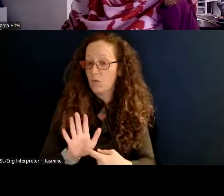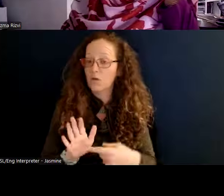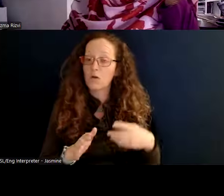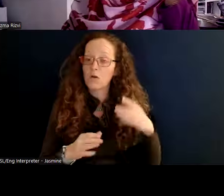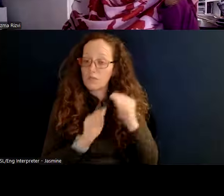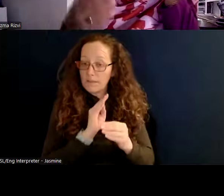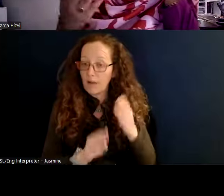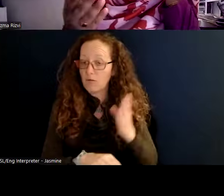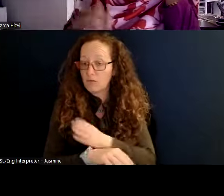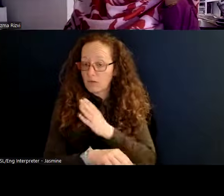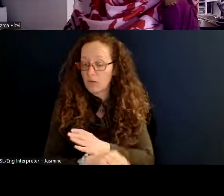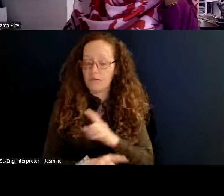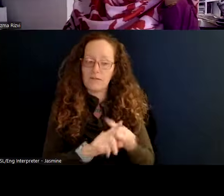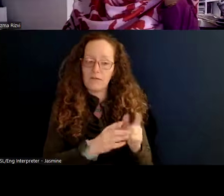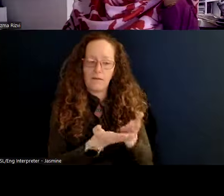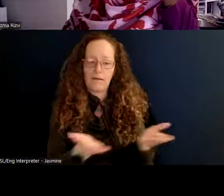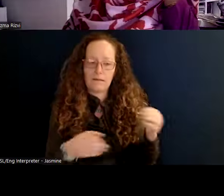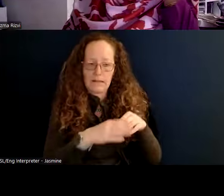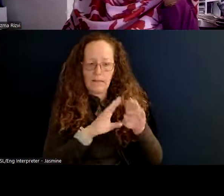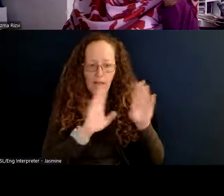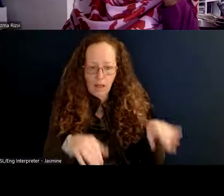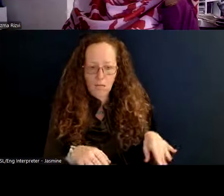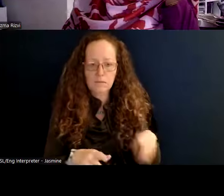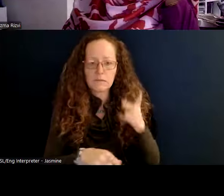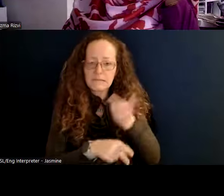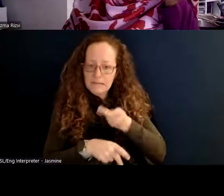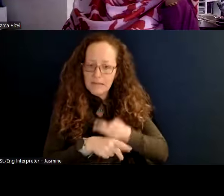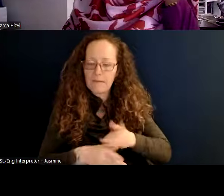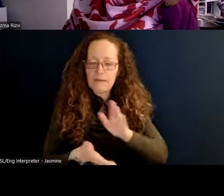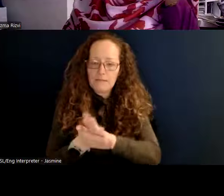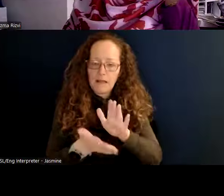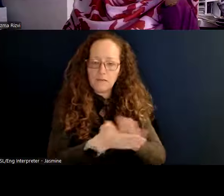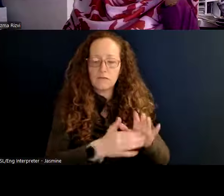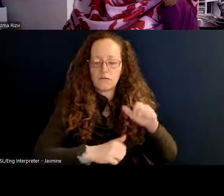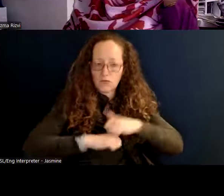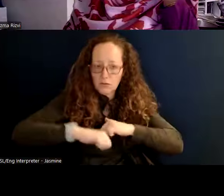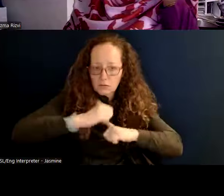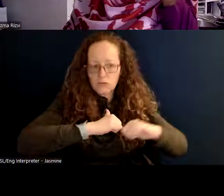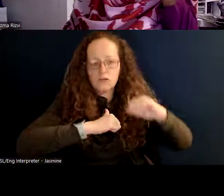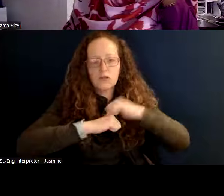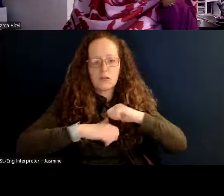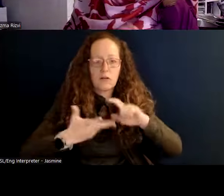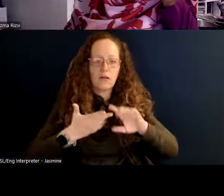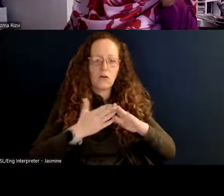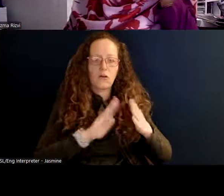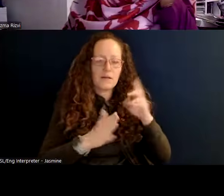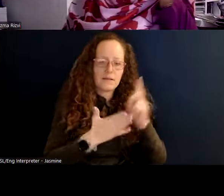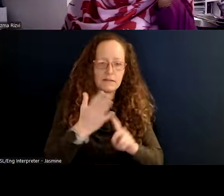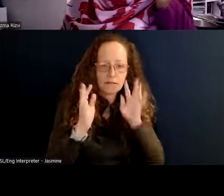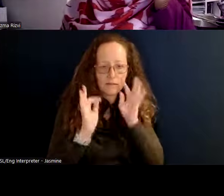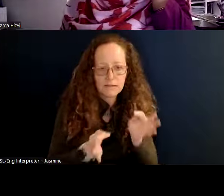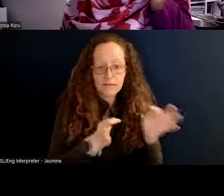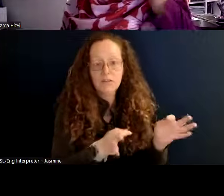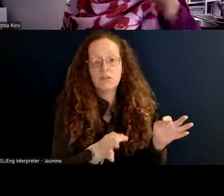time, through the upkeep and maintenance of sanitation infrastructure, and through urban design decisions that are made with multiple stakeholders